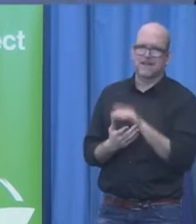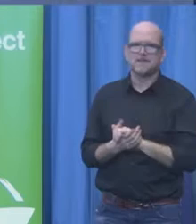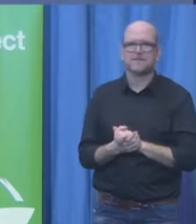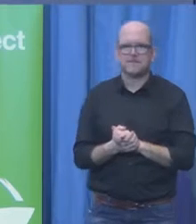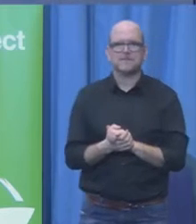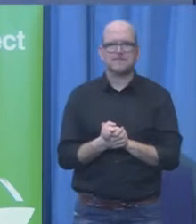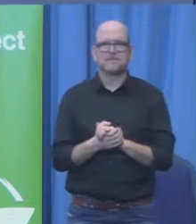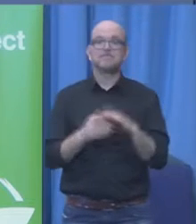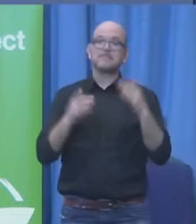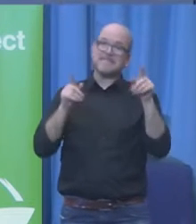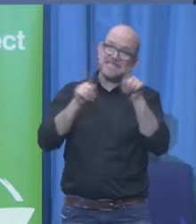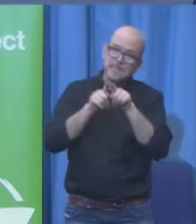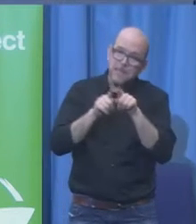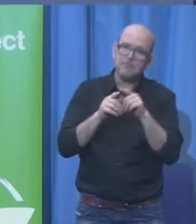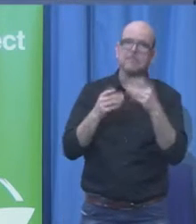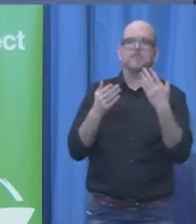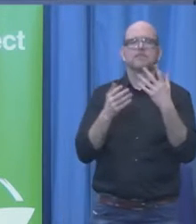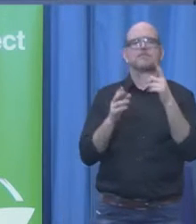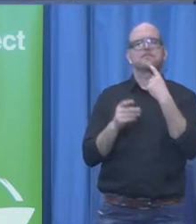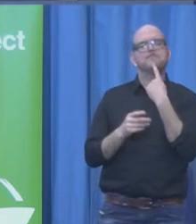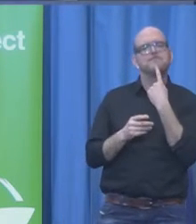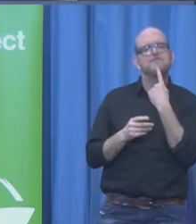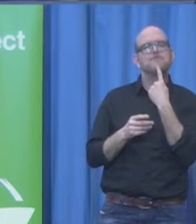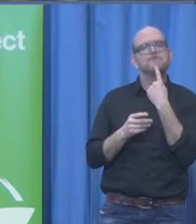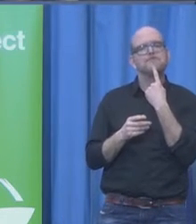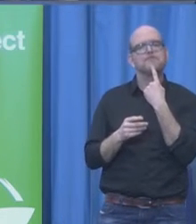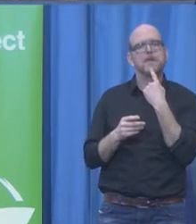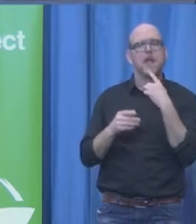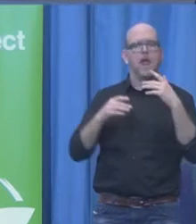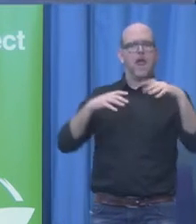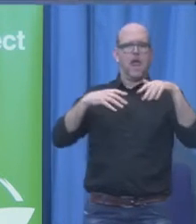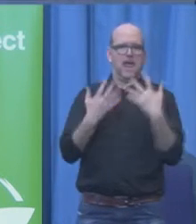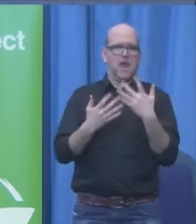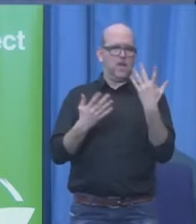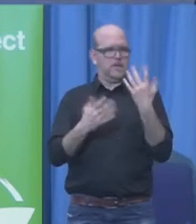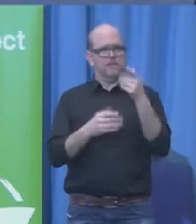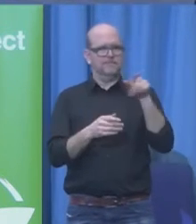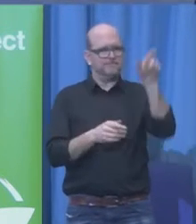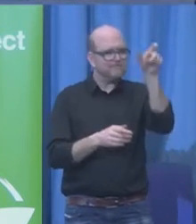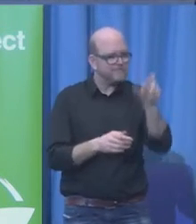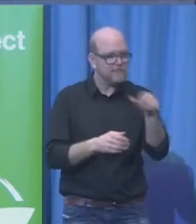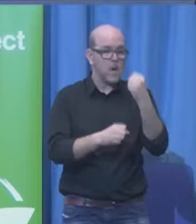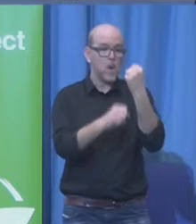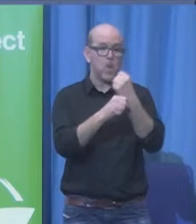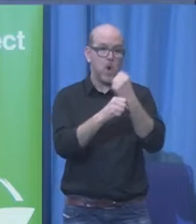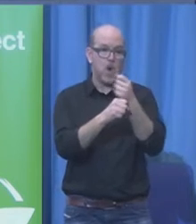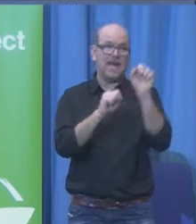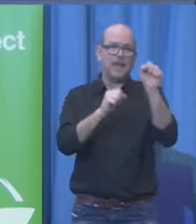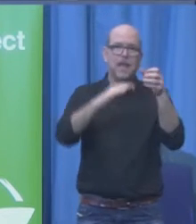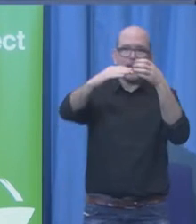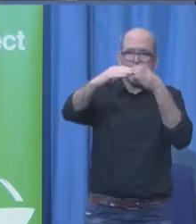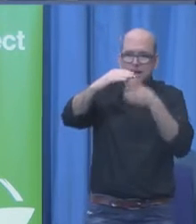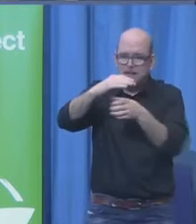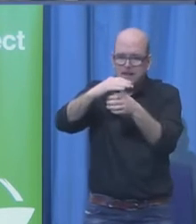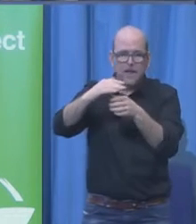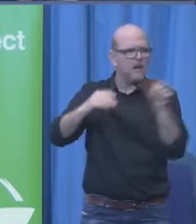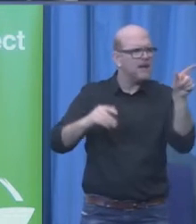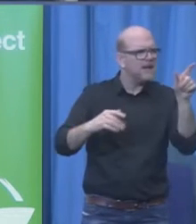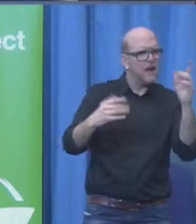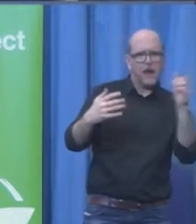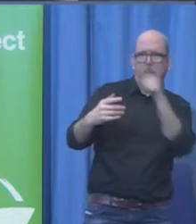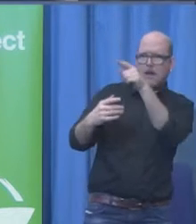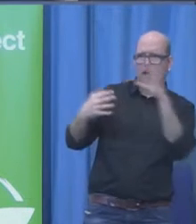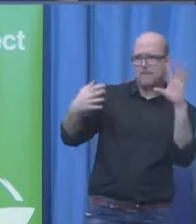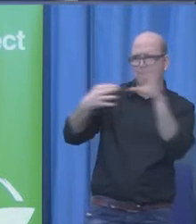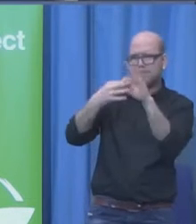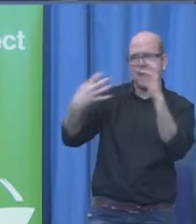the transposition of the concept of reasonable accommodation in one member state, and then the Commission took action in order to ensure that that transposition was